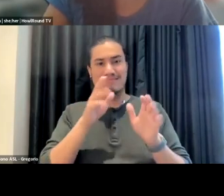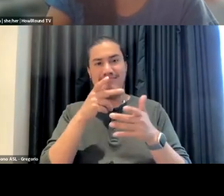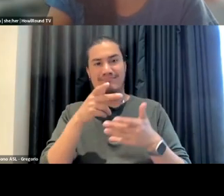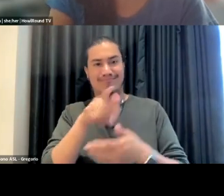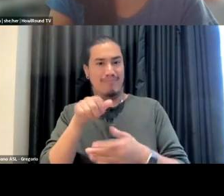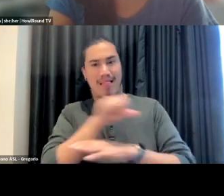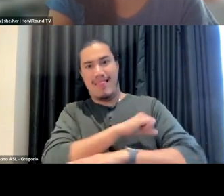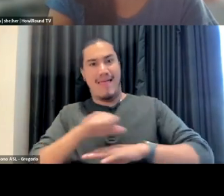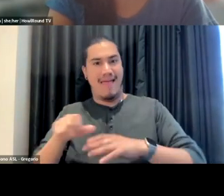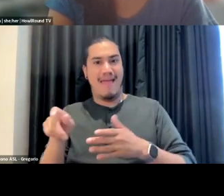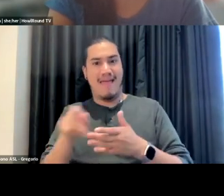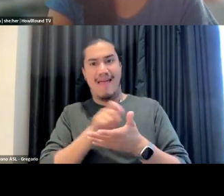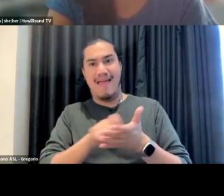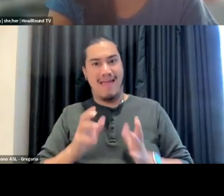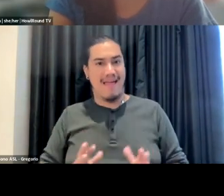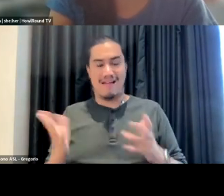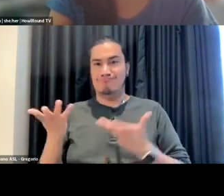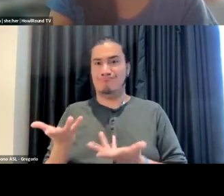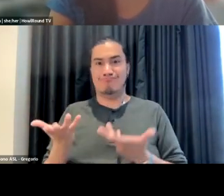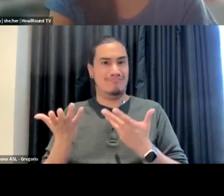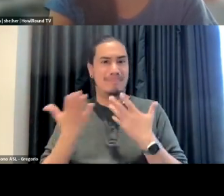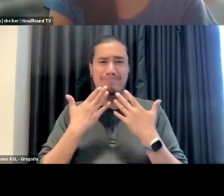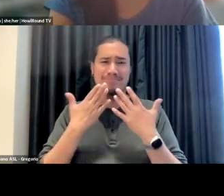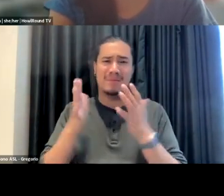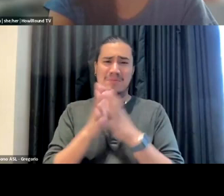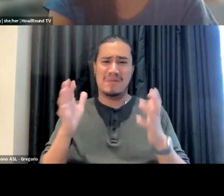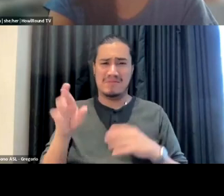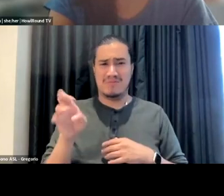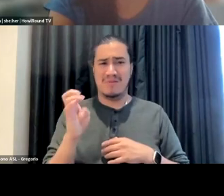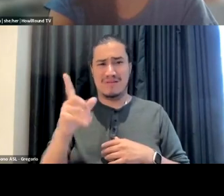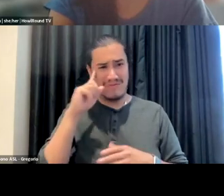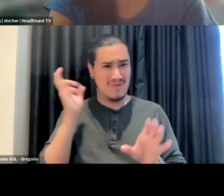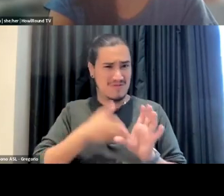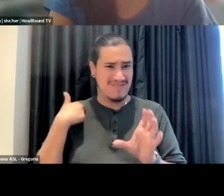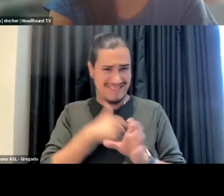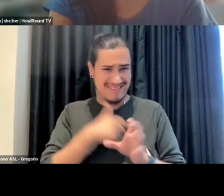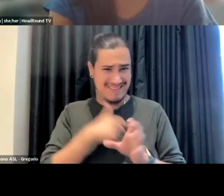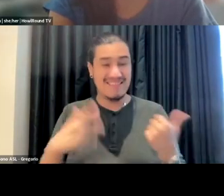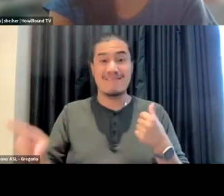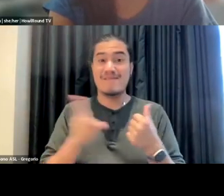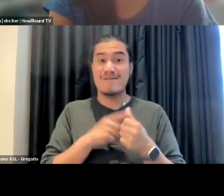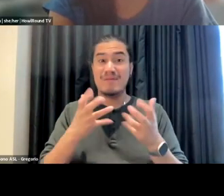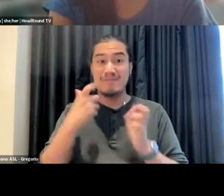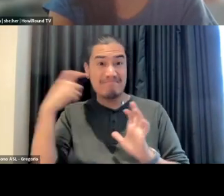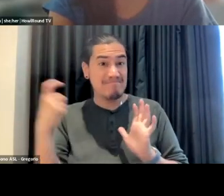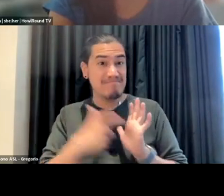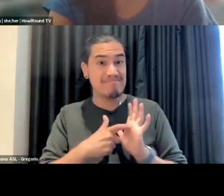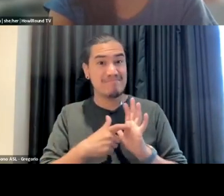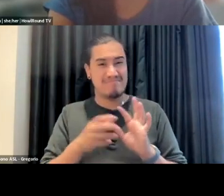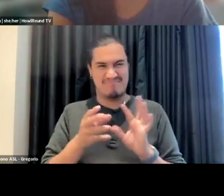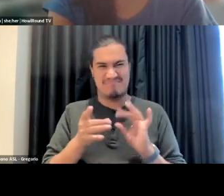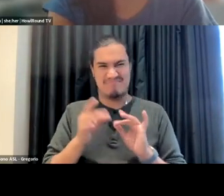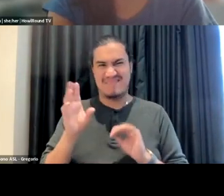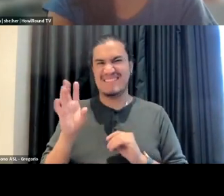Rachel. Thank you so much for joining us. I want to, before we start, I want to acknowledge, as I have in the